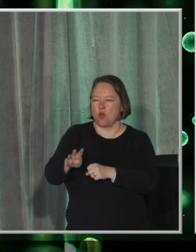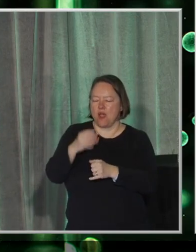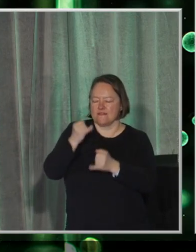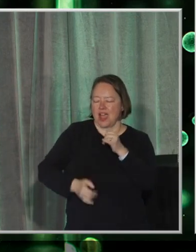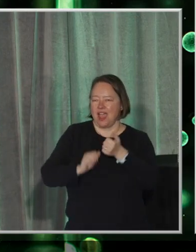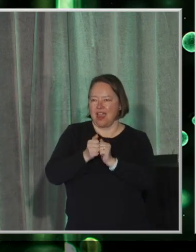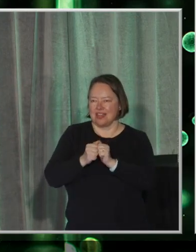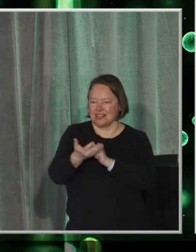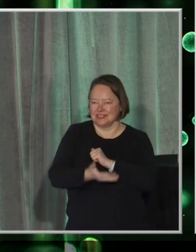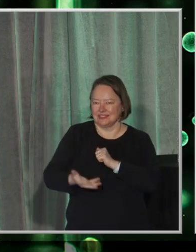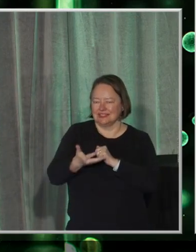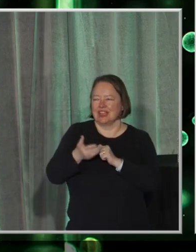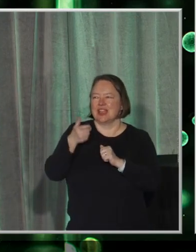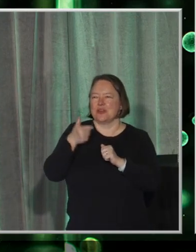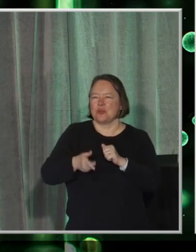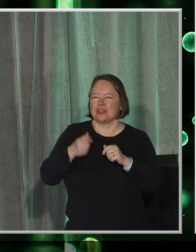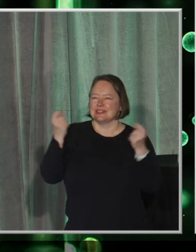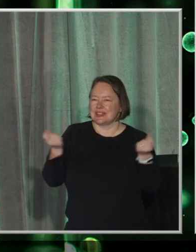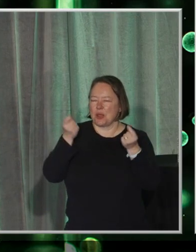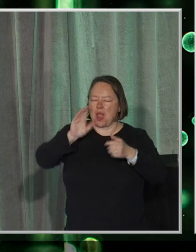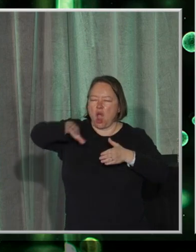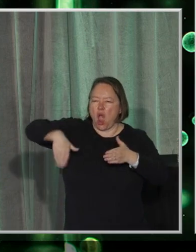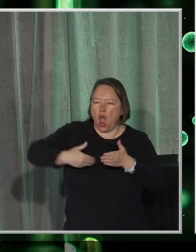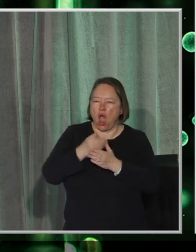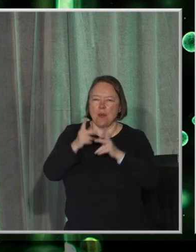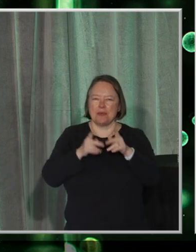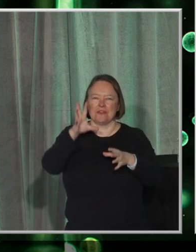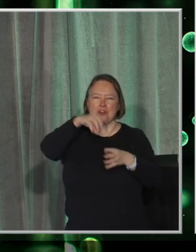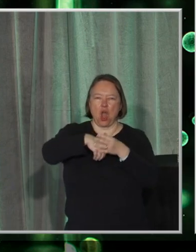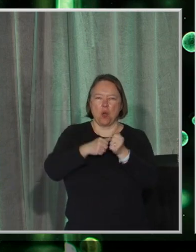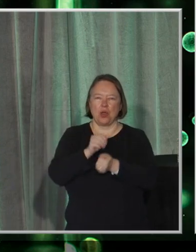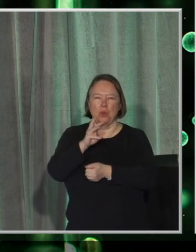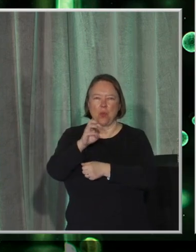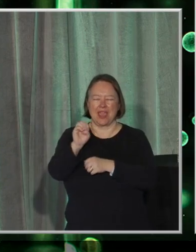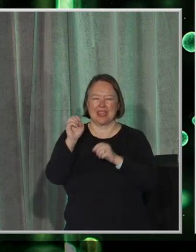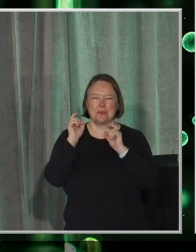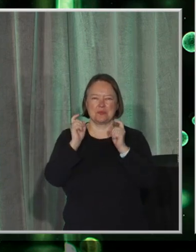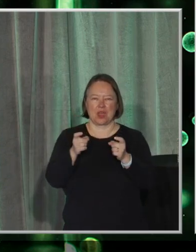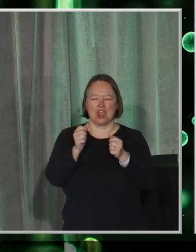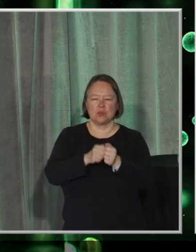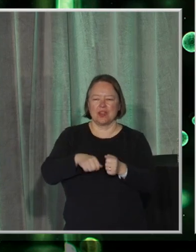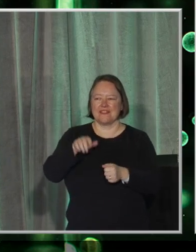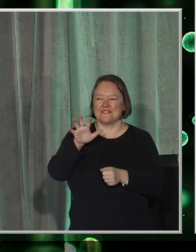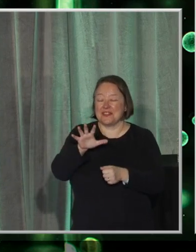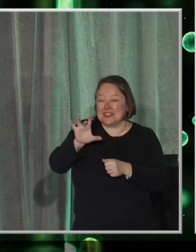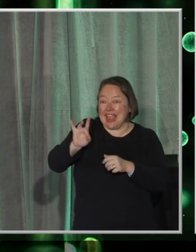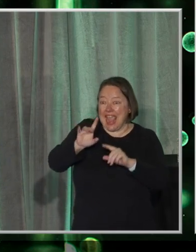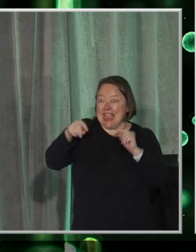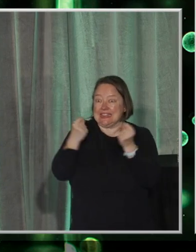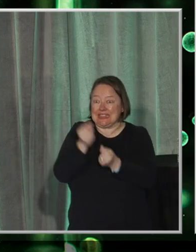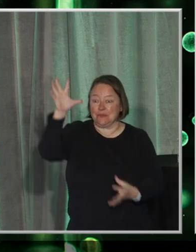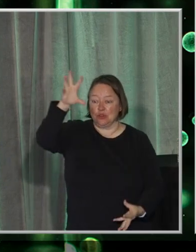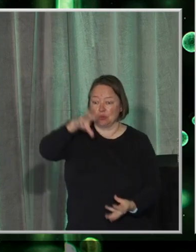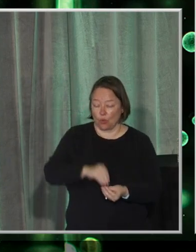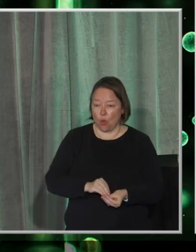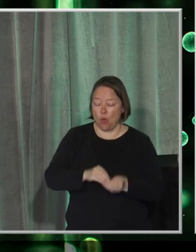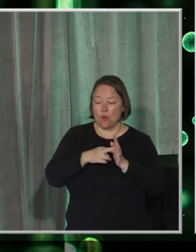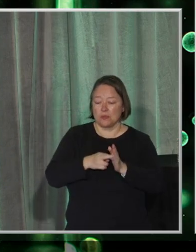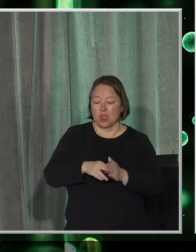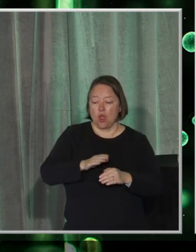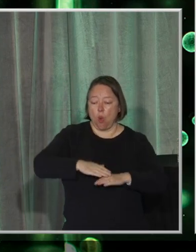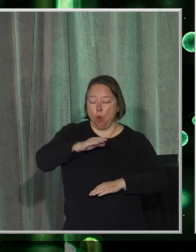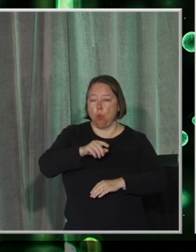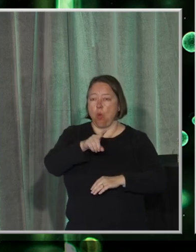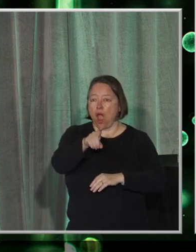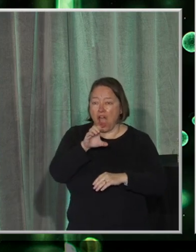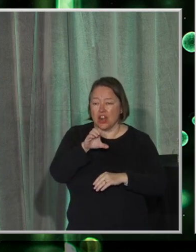finalists, we'll start by celebrating all who have engaged with Wege Prize. With 58 teams representing over